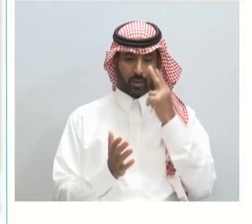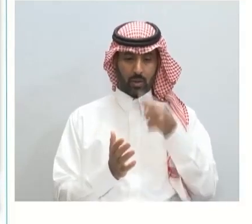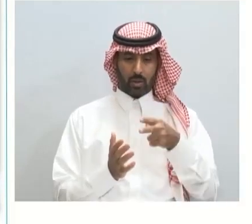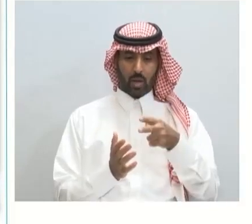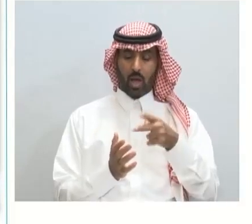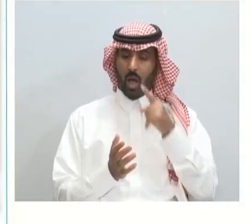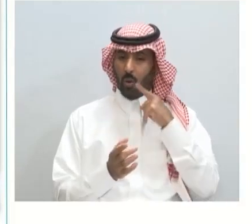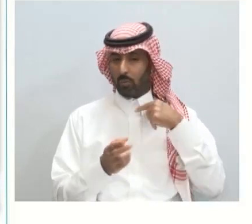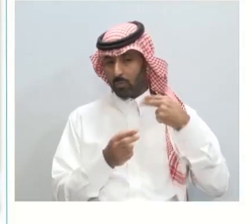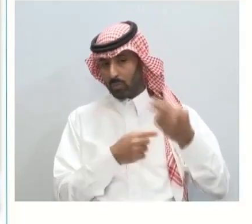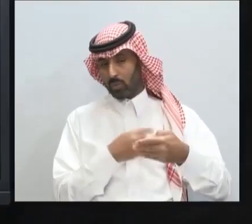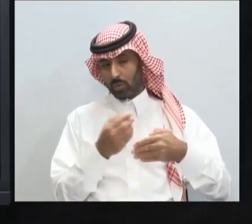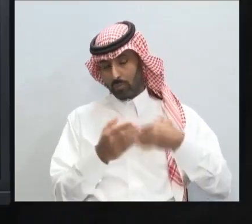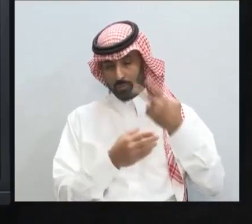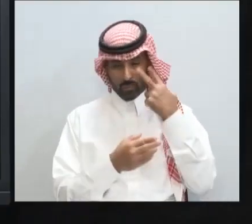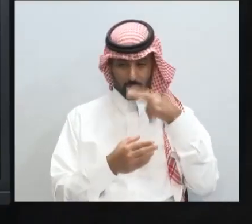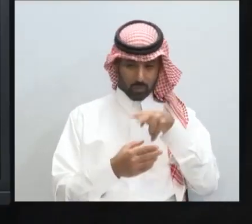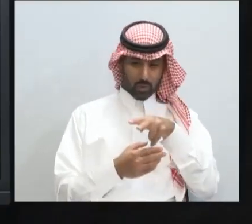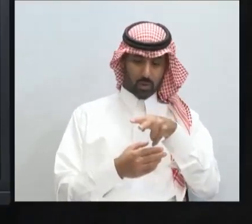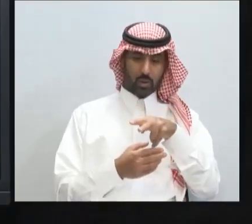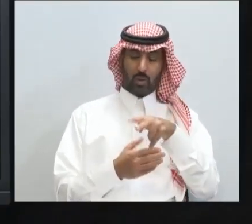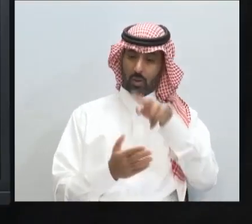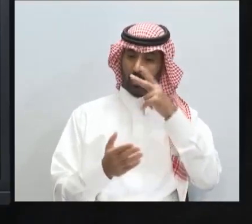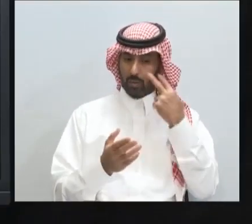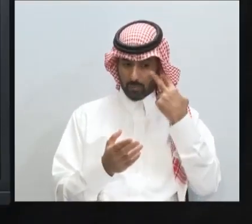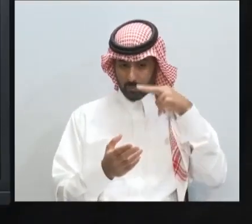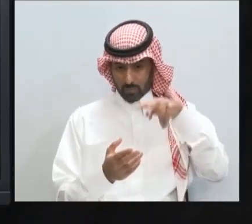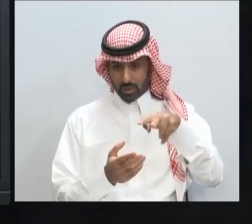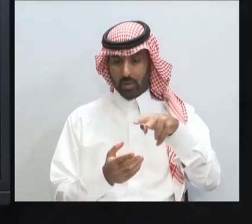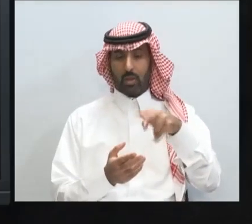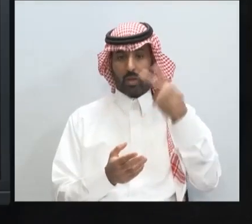medical future. Peeking. What does it mean to peek?